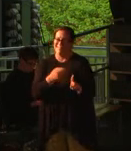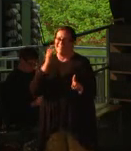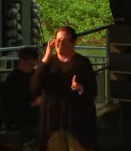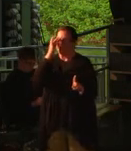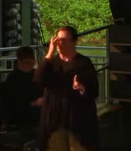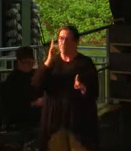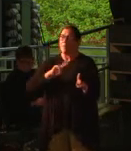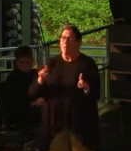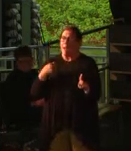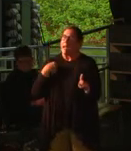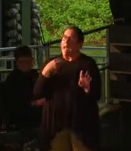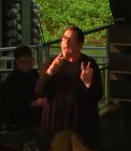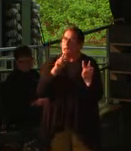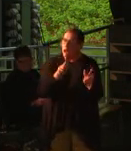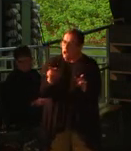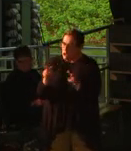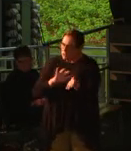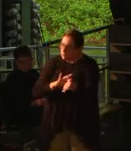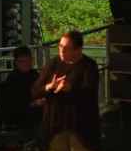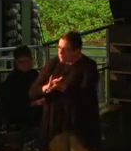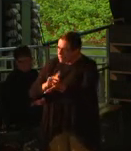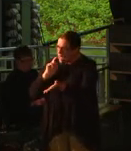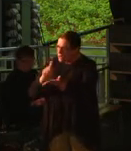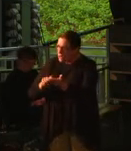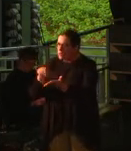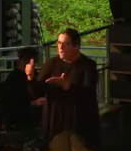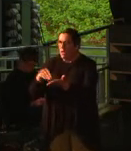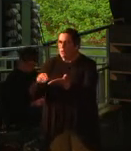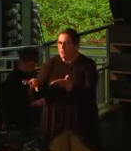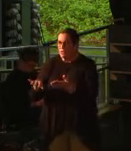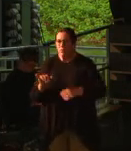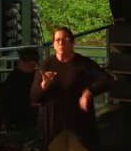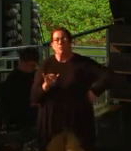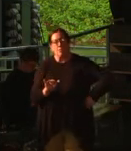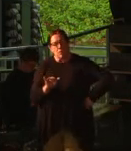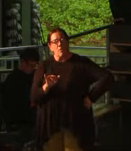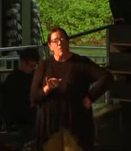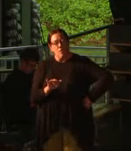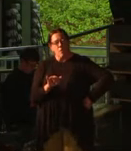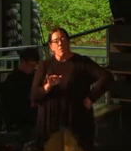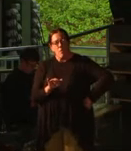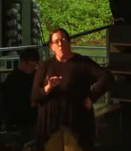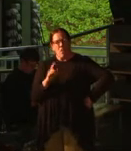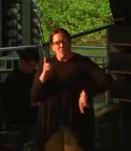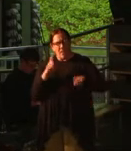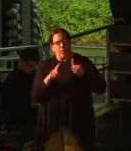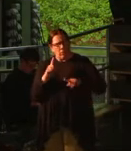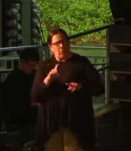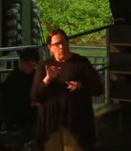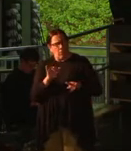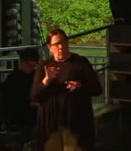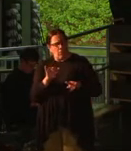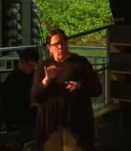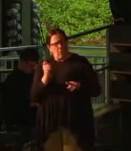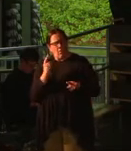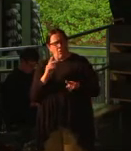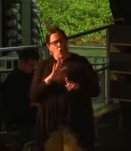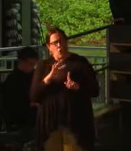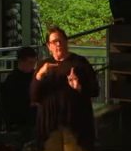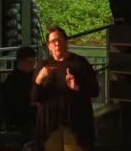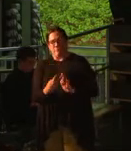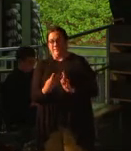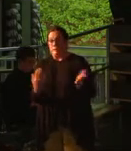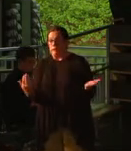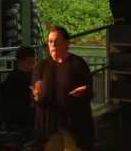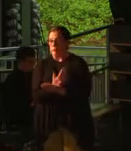But you know, as I looked around the room, I noticed other students kind of nodding their heads and smiling. Her perspective was